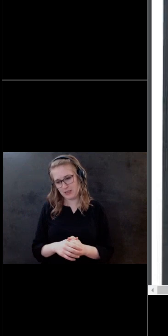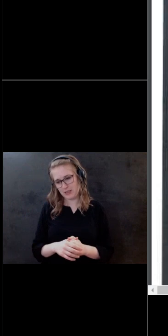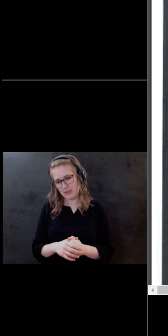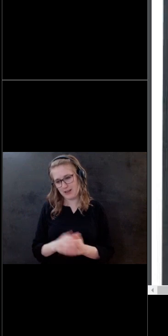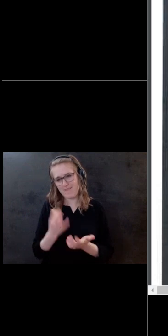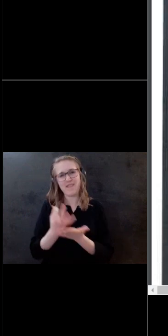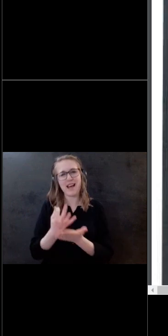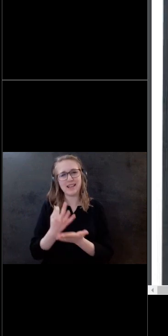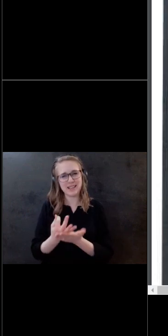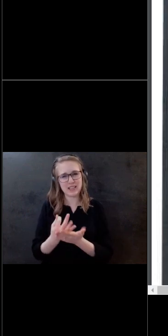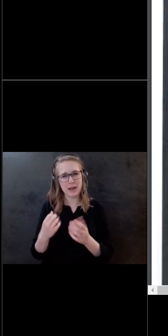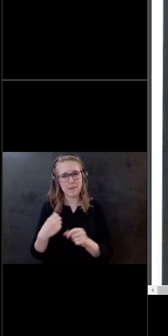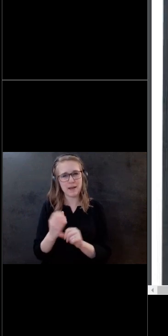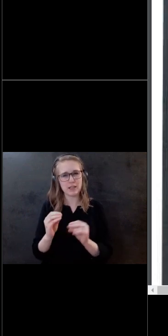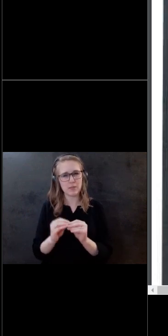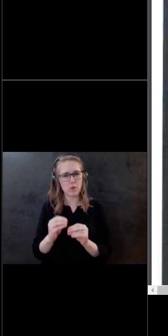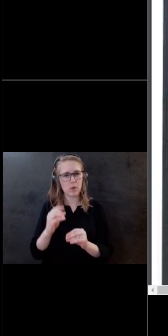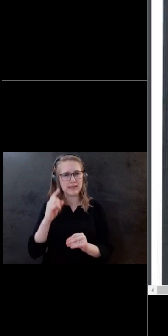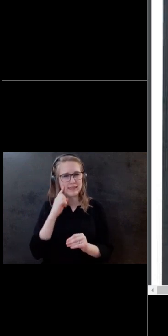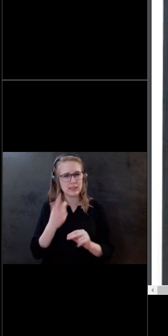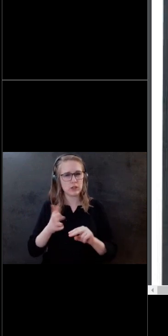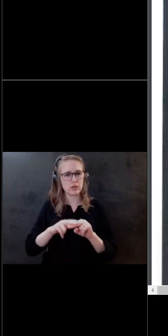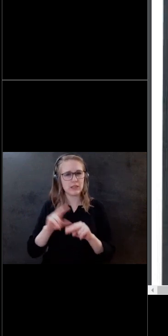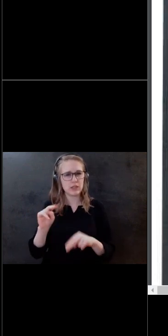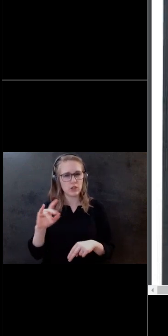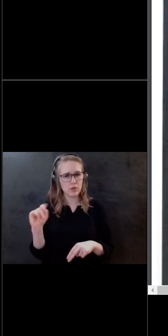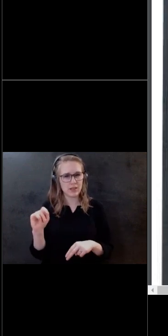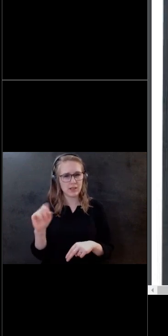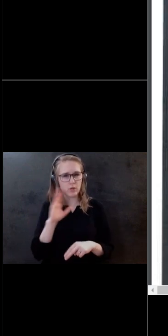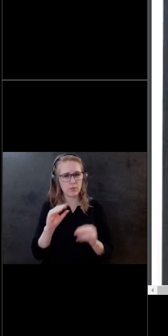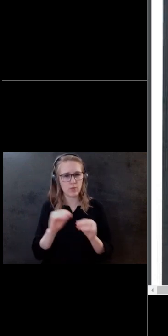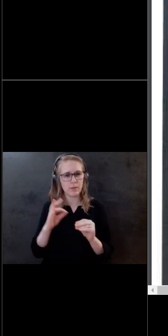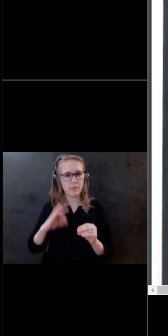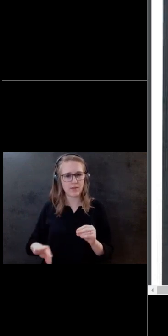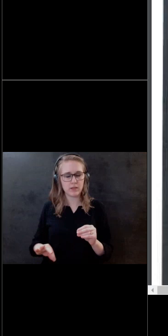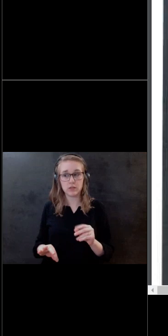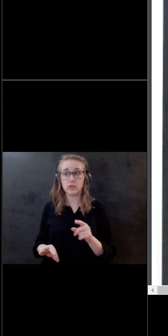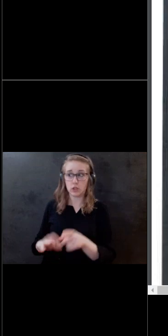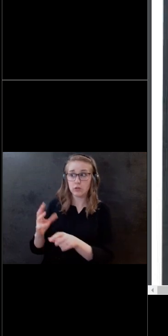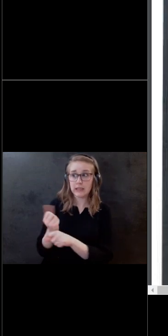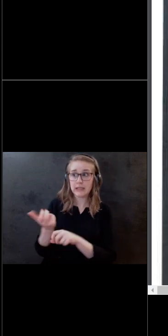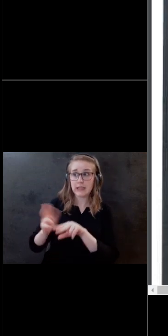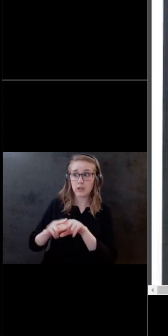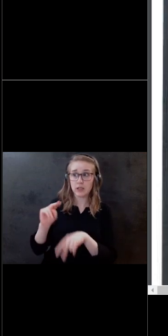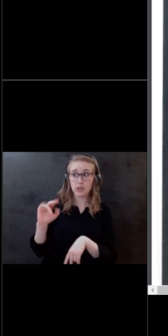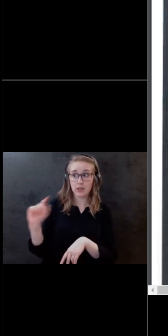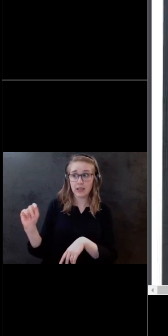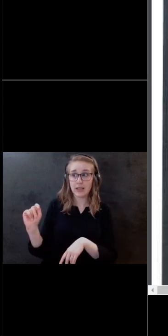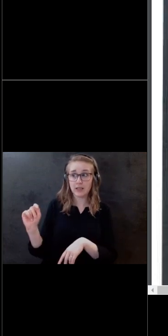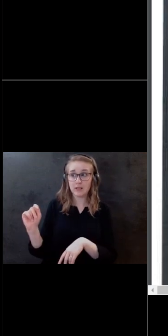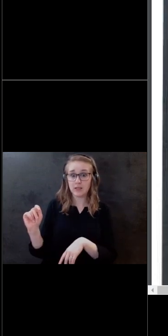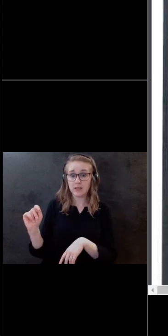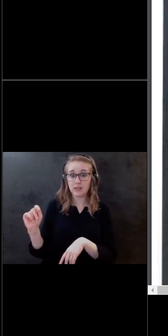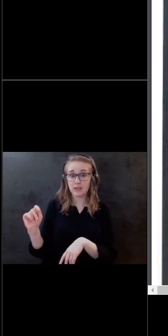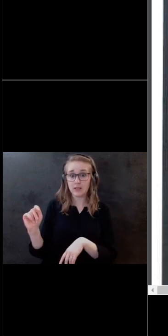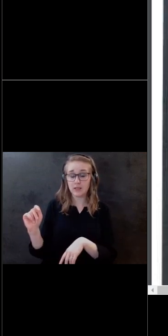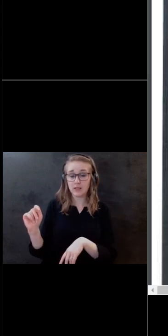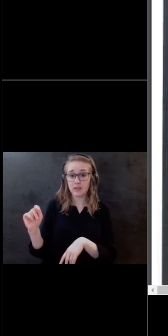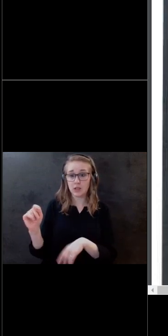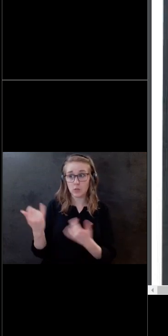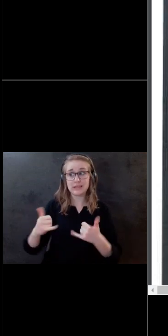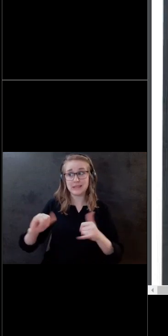financially it makes more sense to get the increased units and density. It's going to be more profitable. You get right? the increased units right. and density. The units, we